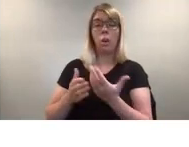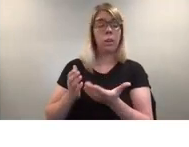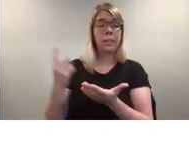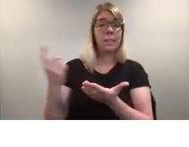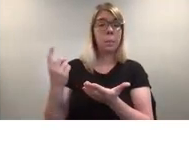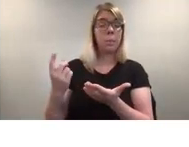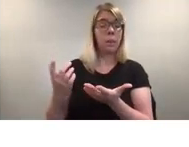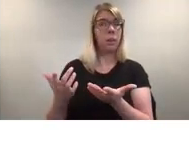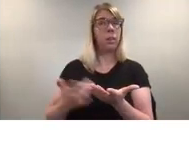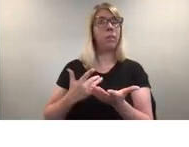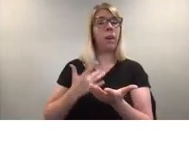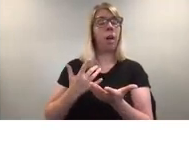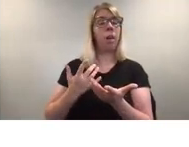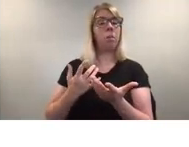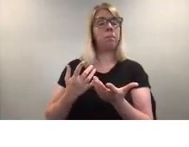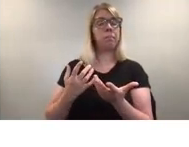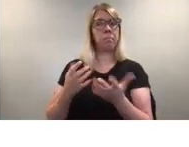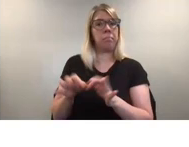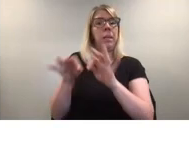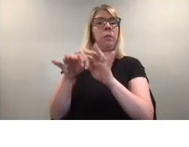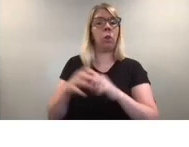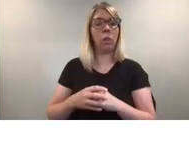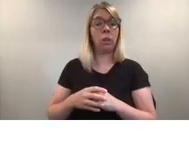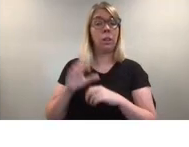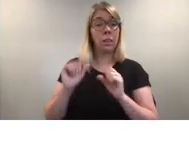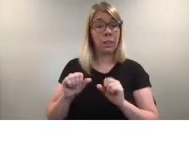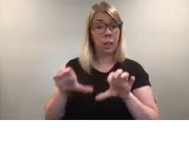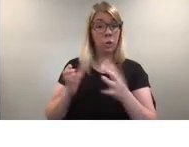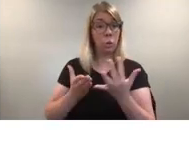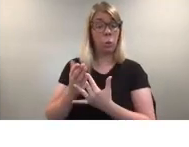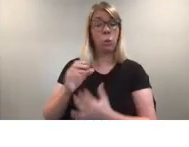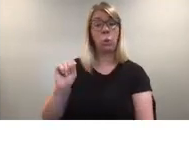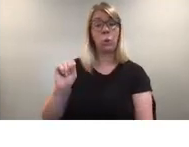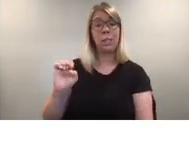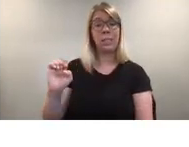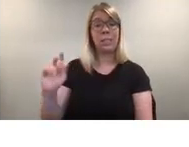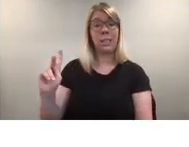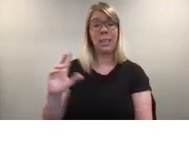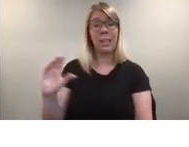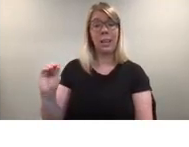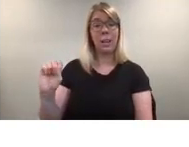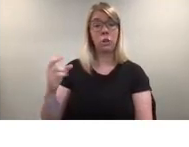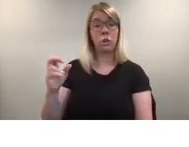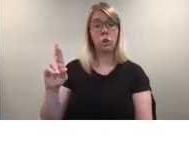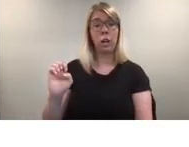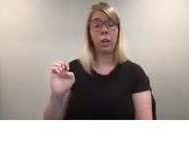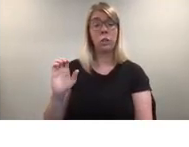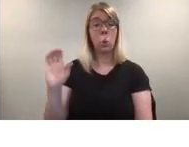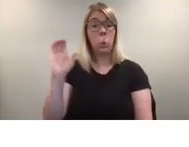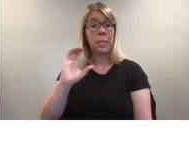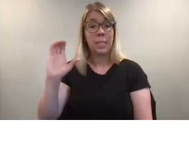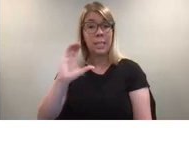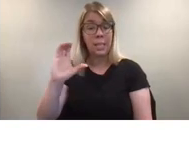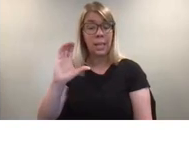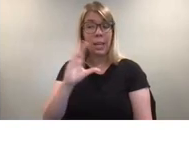meaningful. And one really neat way to do this is a seek and share. So students find another piece of media like an image or a video